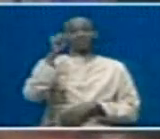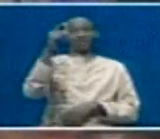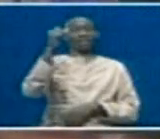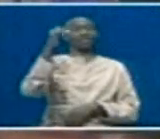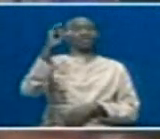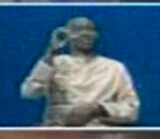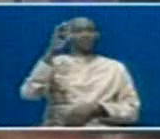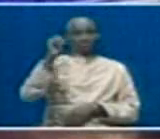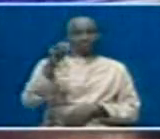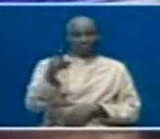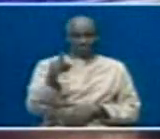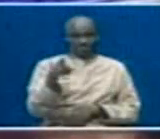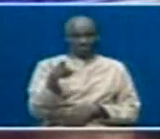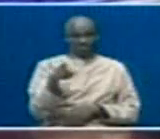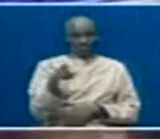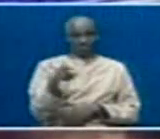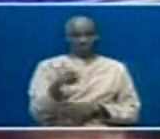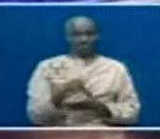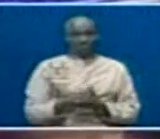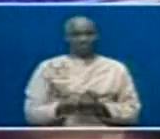Dr. Ida Salim. Many vijana.